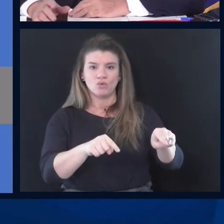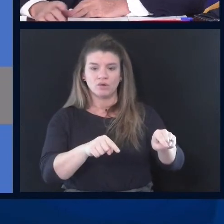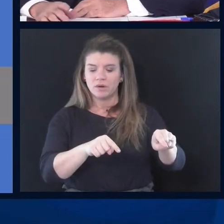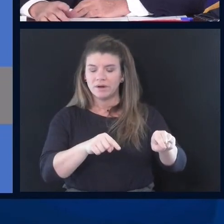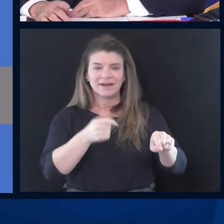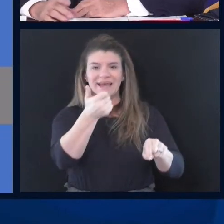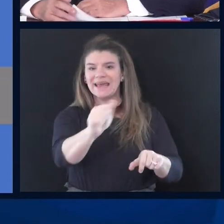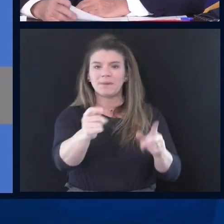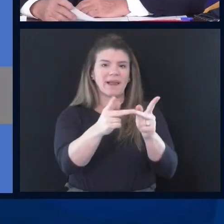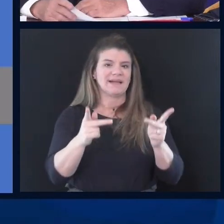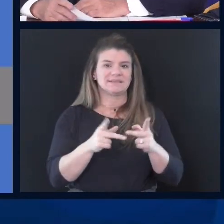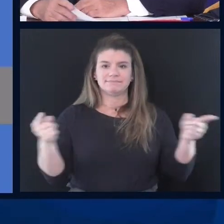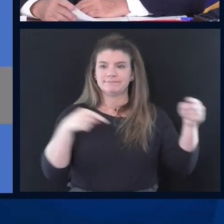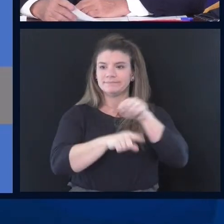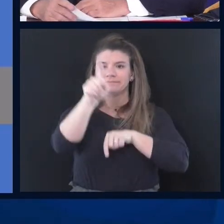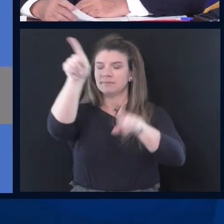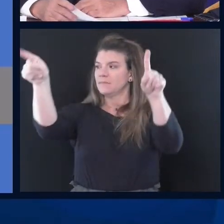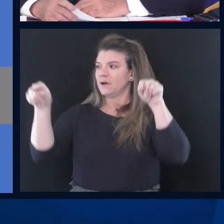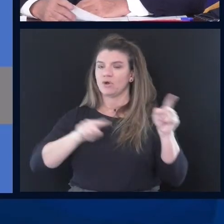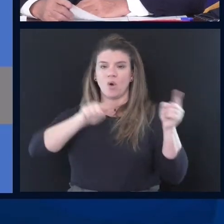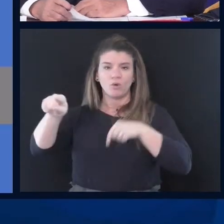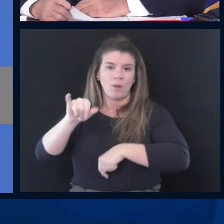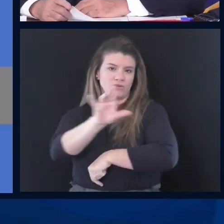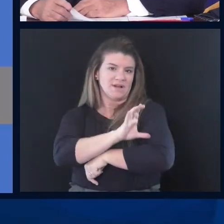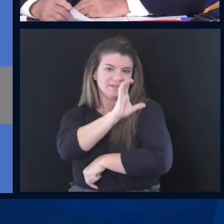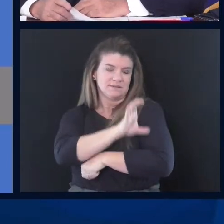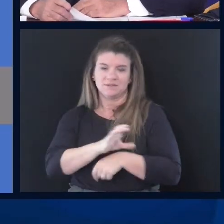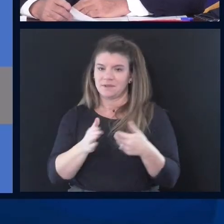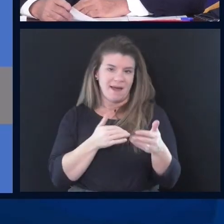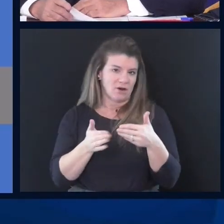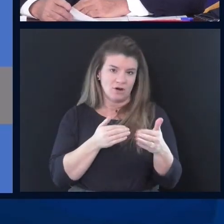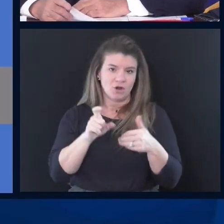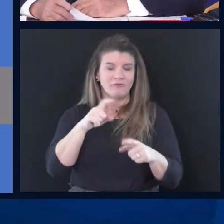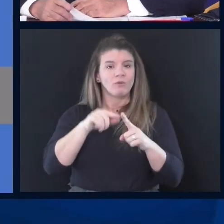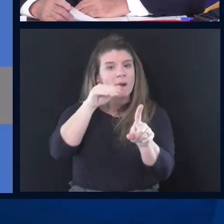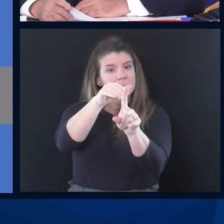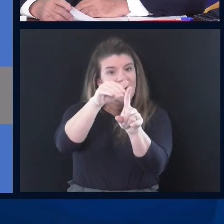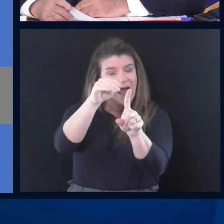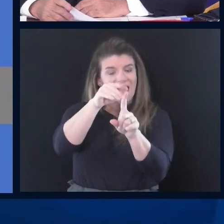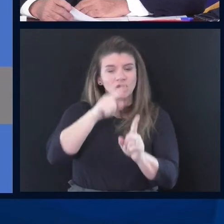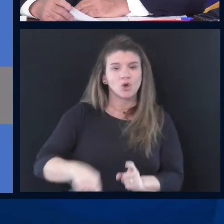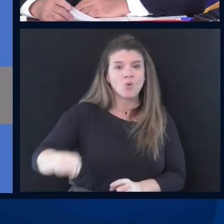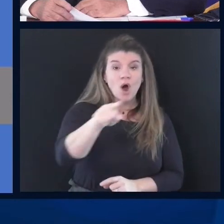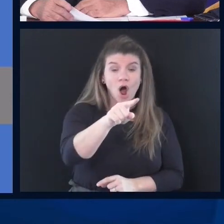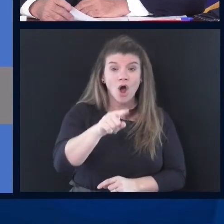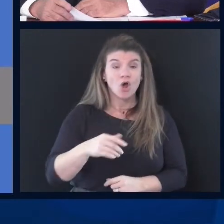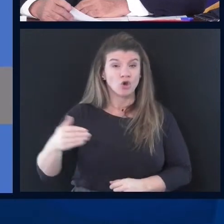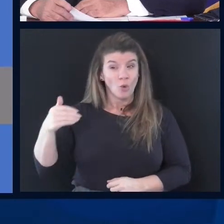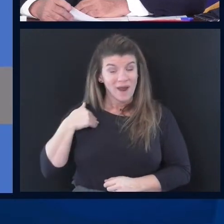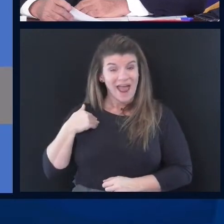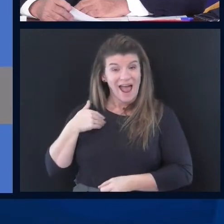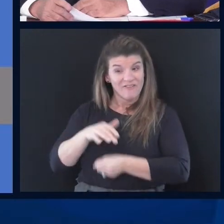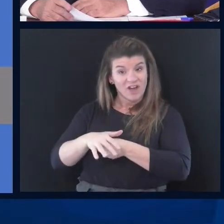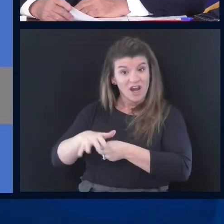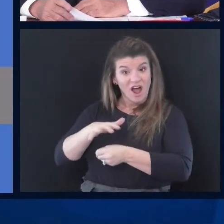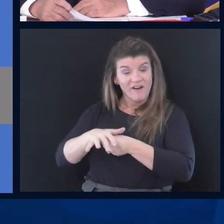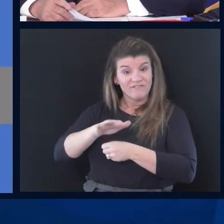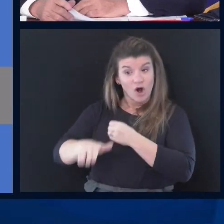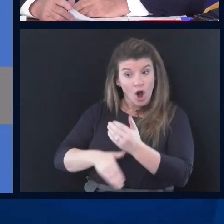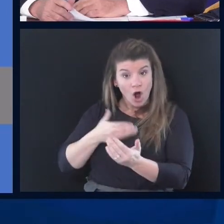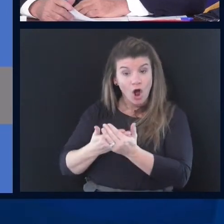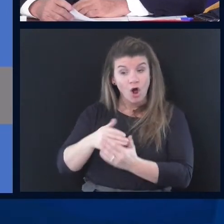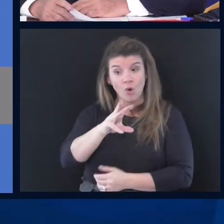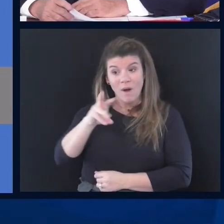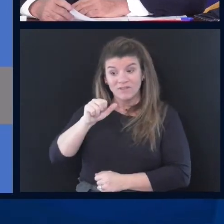county lines to clinics and everything. And we've got to remind everybody we do not have enough doses to vaccinate all